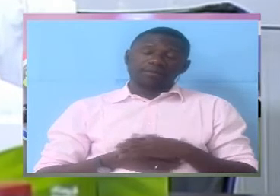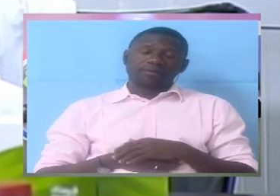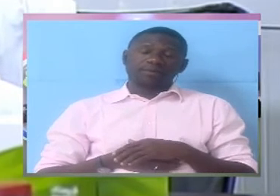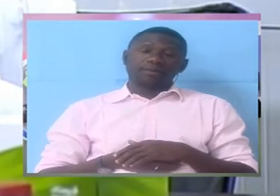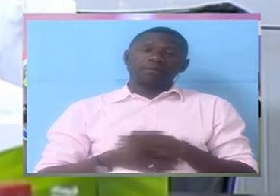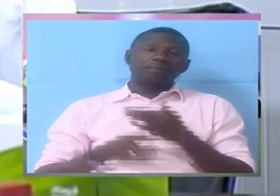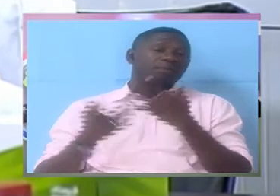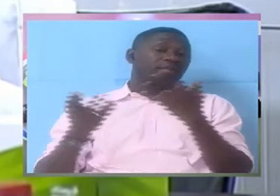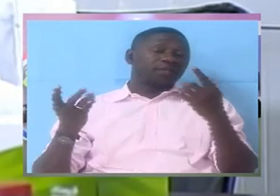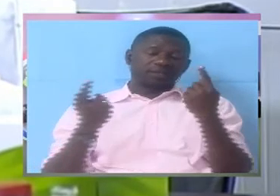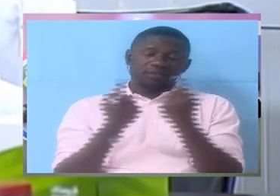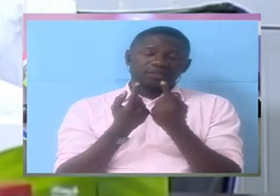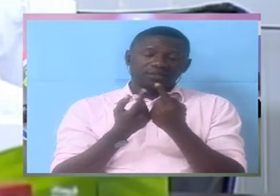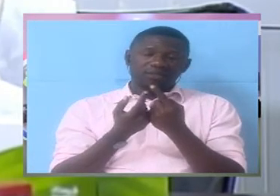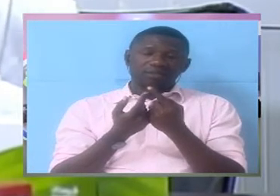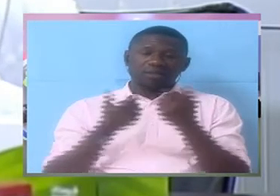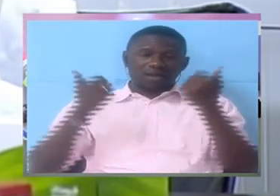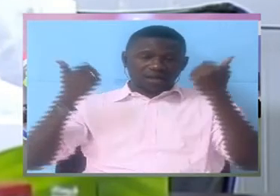many things went wrong.